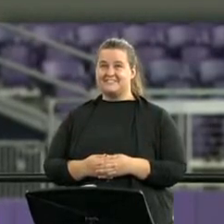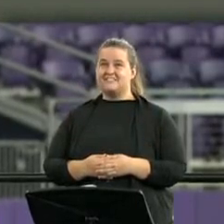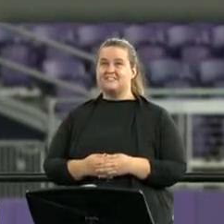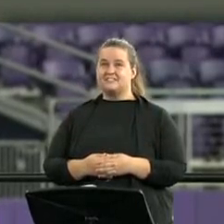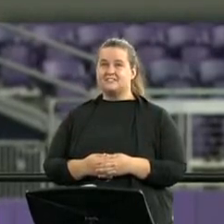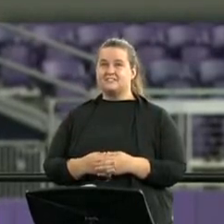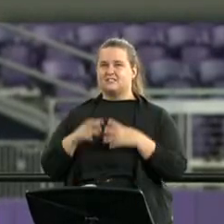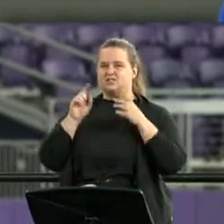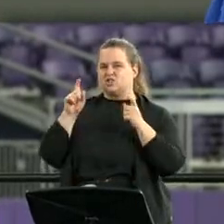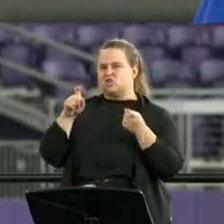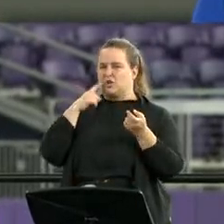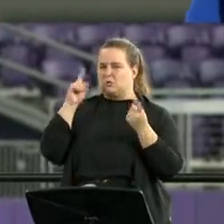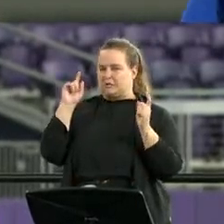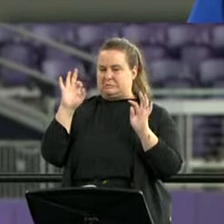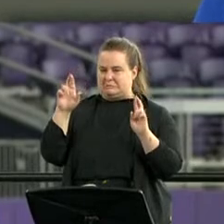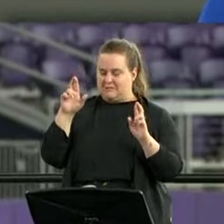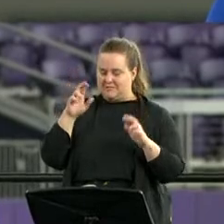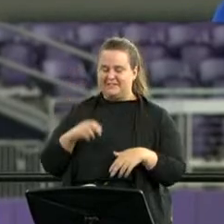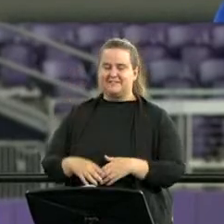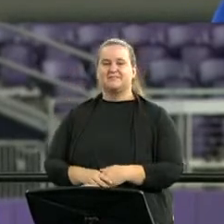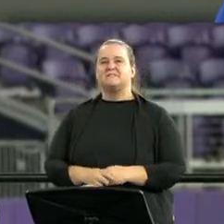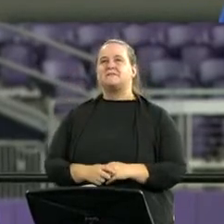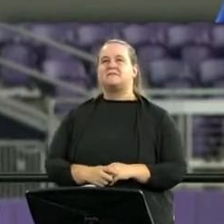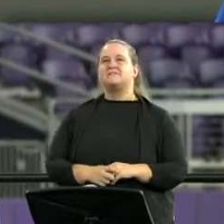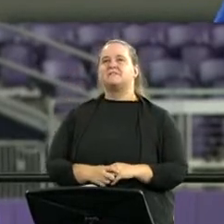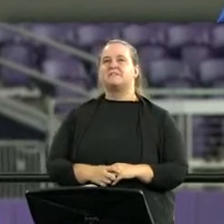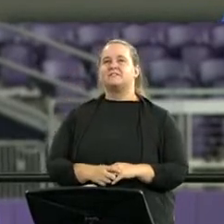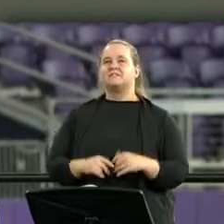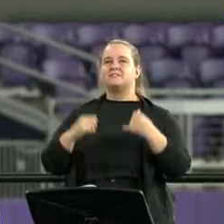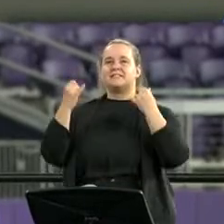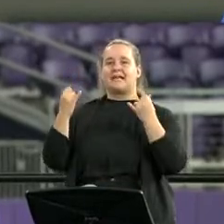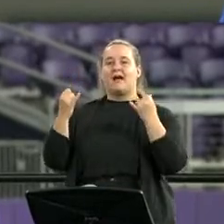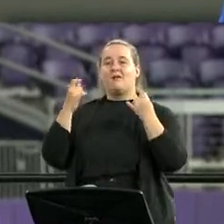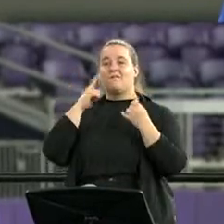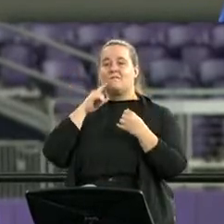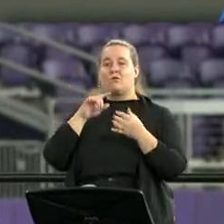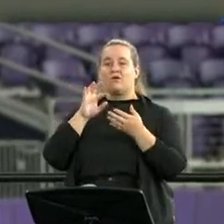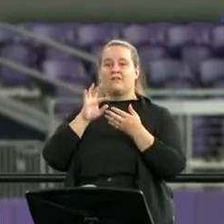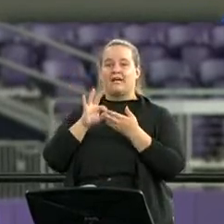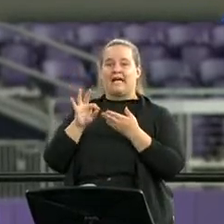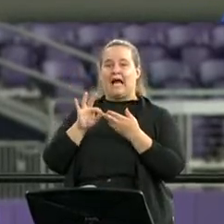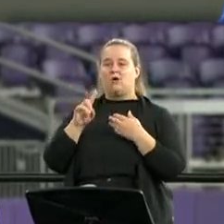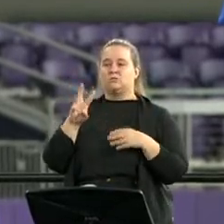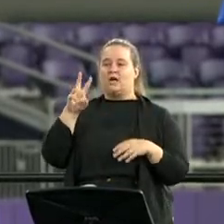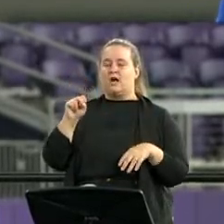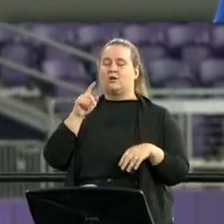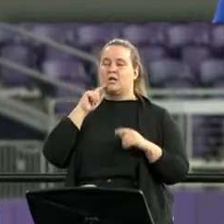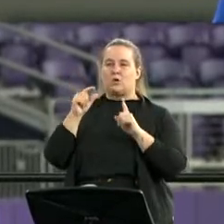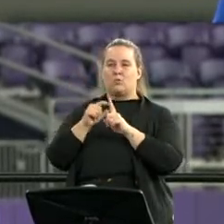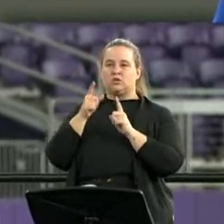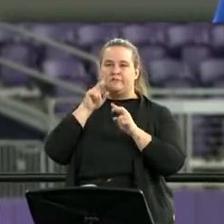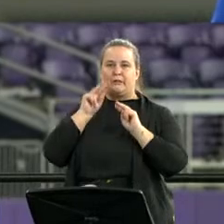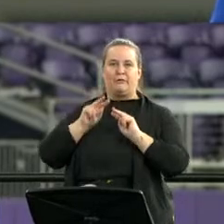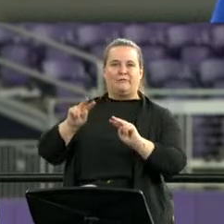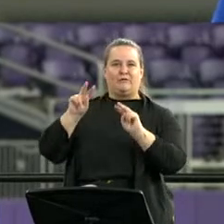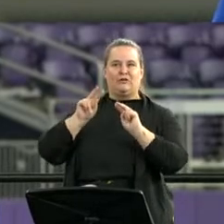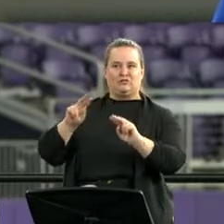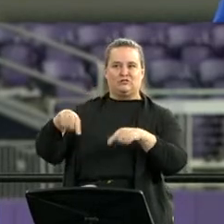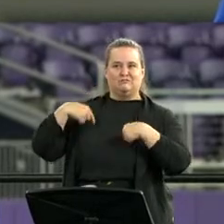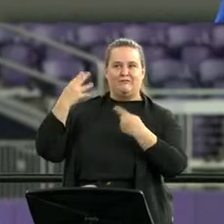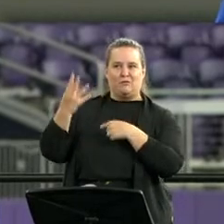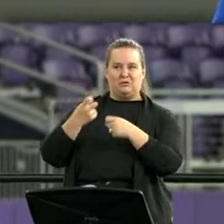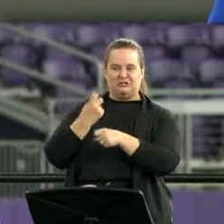All right, one of those should have worked. Yeah, let's hope one of them worked. Now for the countdown and the words you've all been looking forward to for the